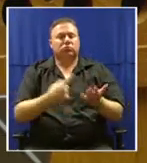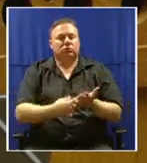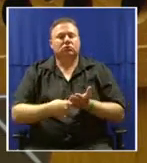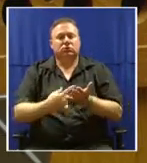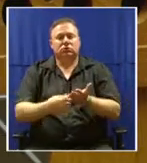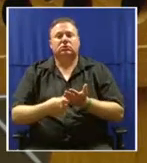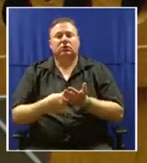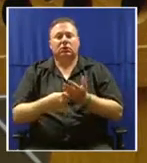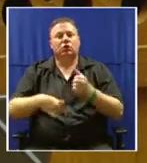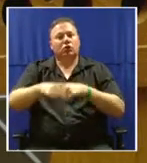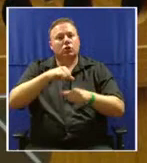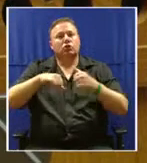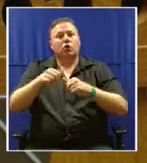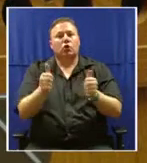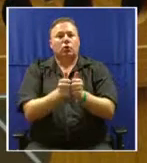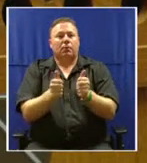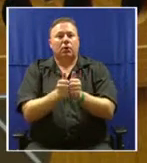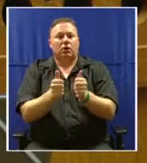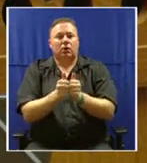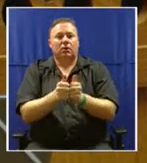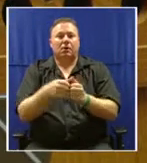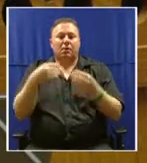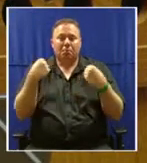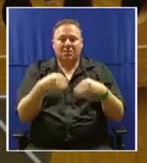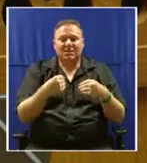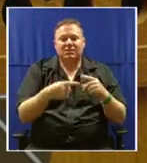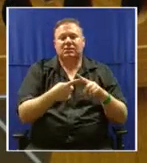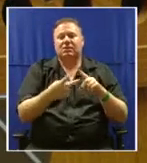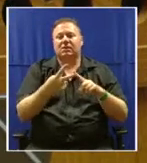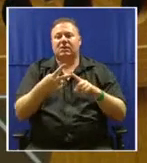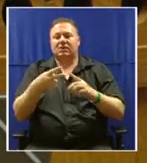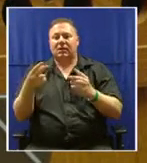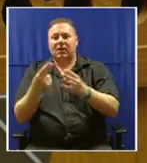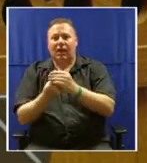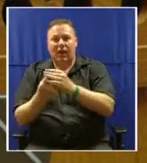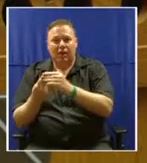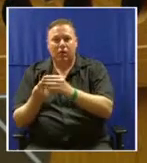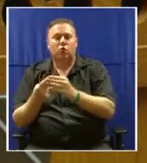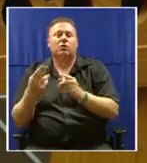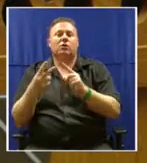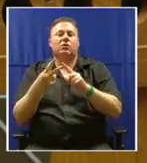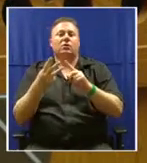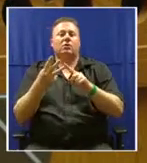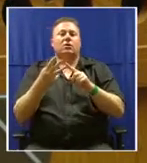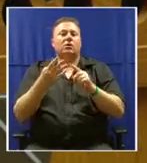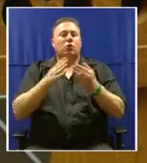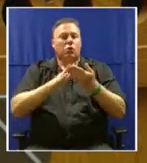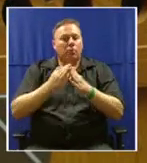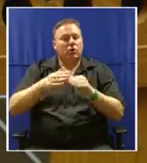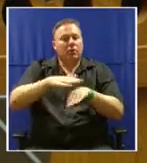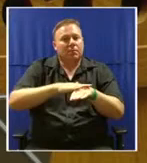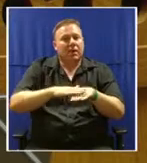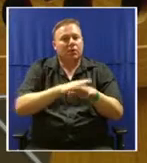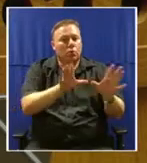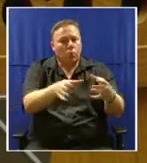social partners in business, in labor, and community-based